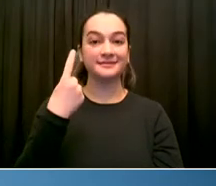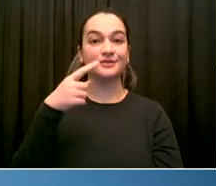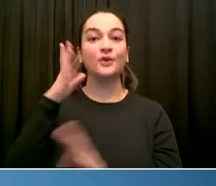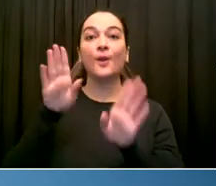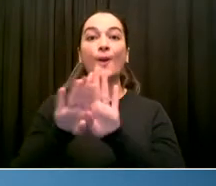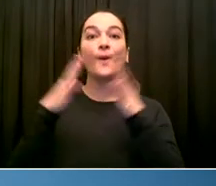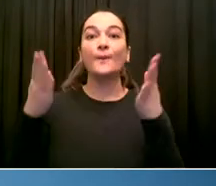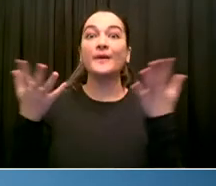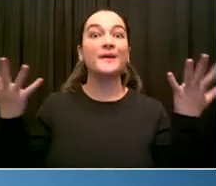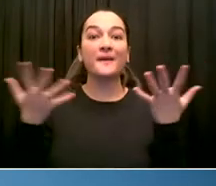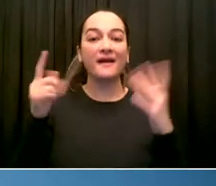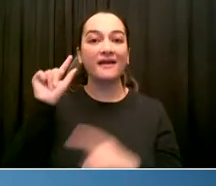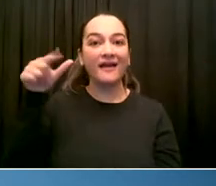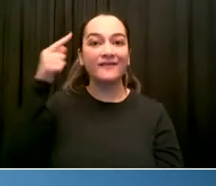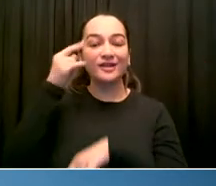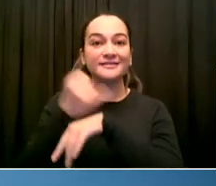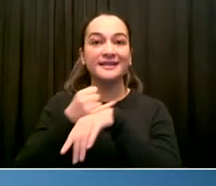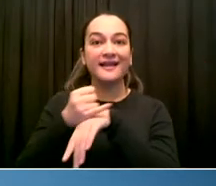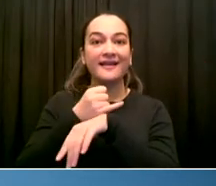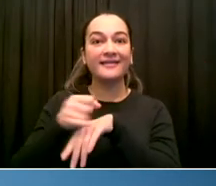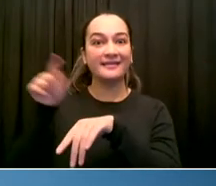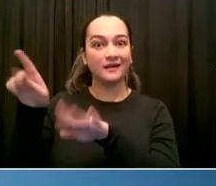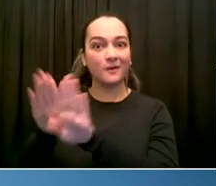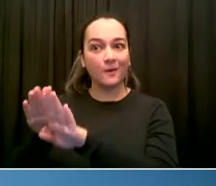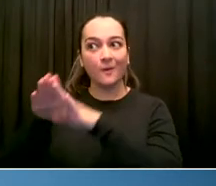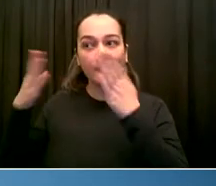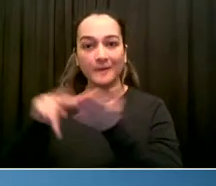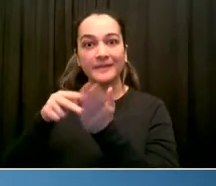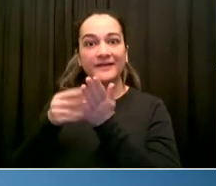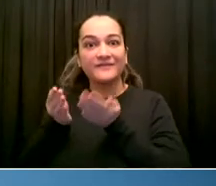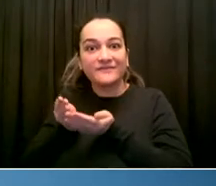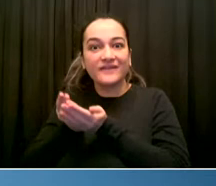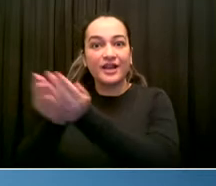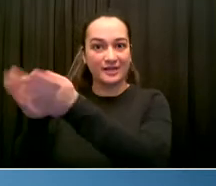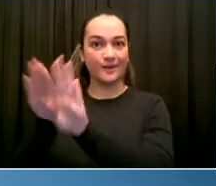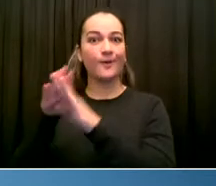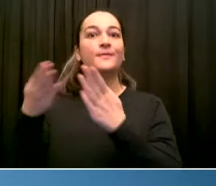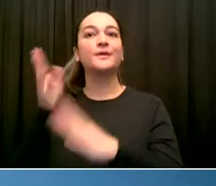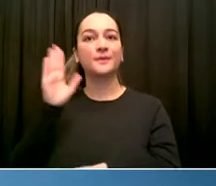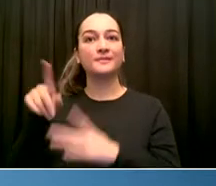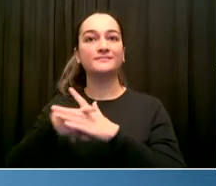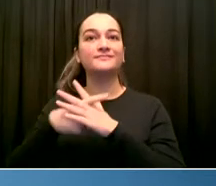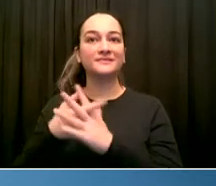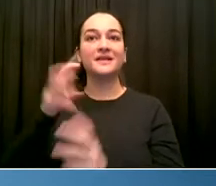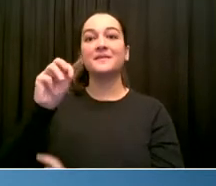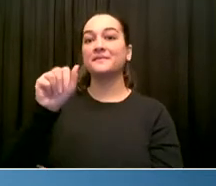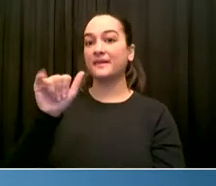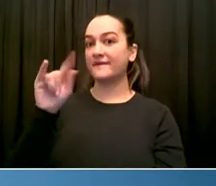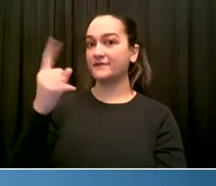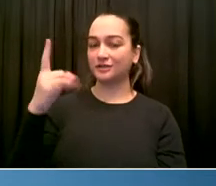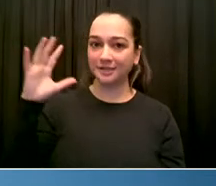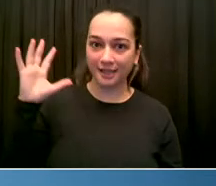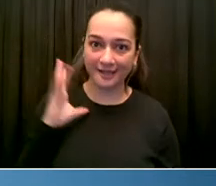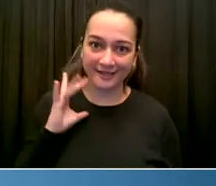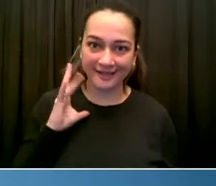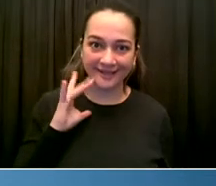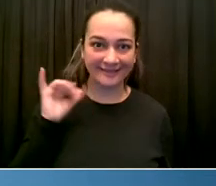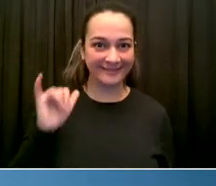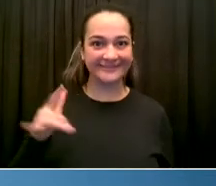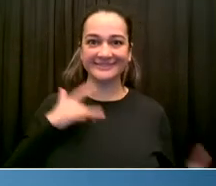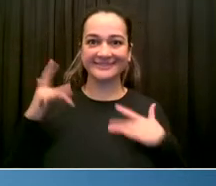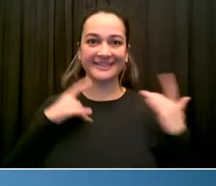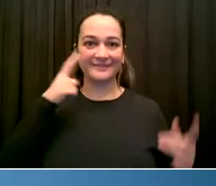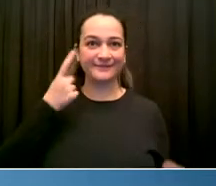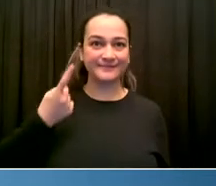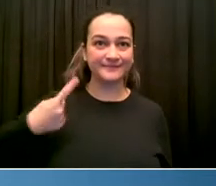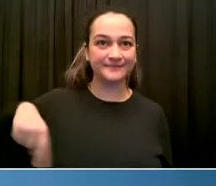Island, absolutely beautiful, a jewel of New York City. Last year, the opening was delayed because of COVID. This year, we're able to open on time. That's